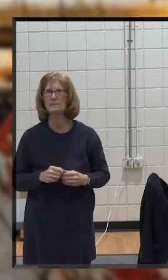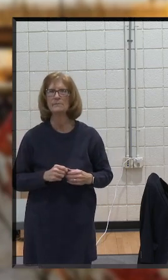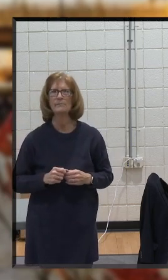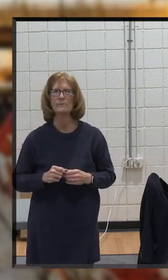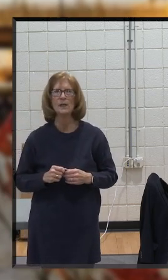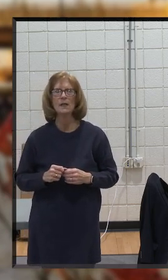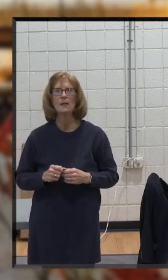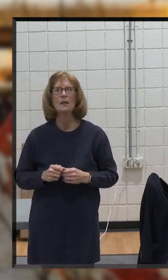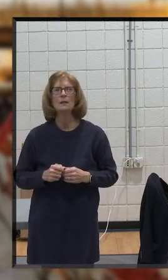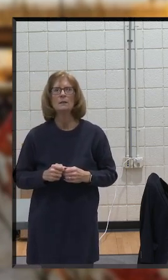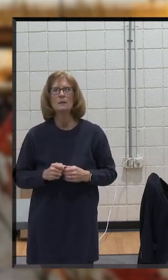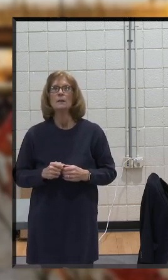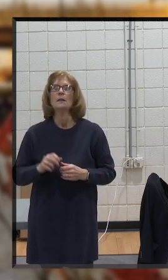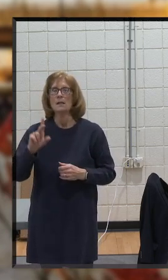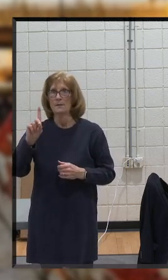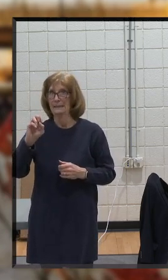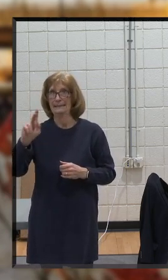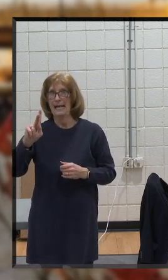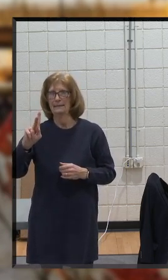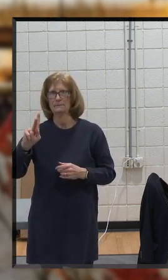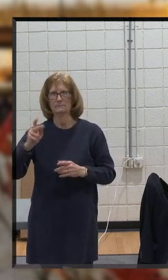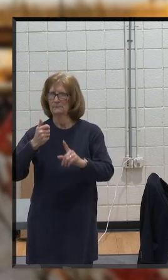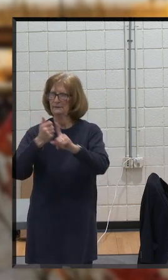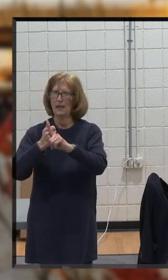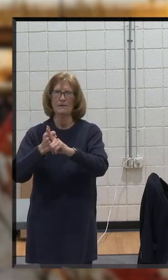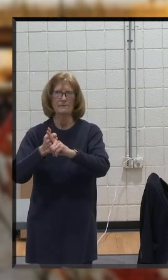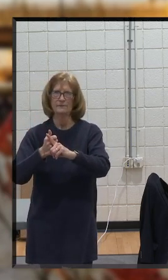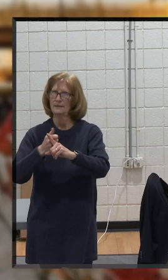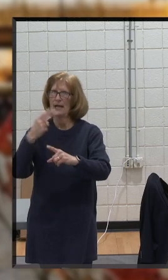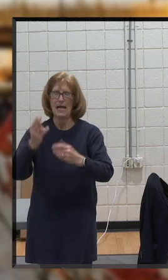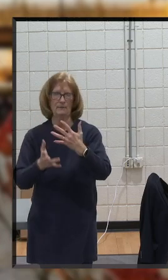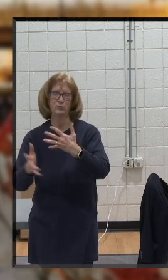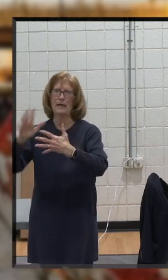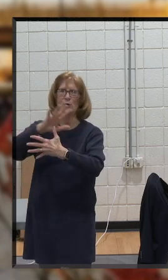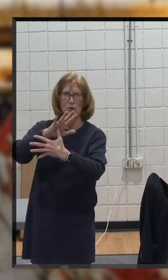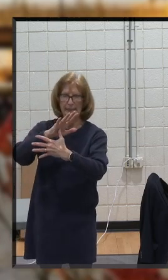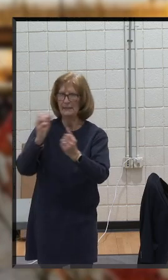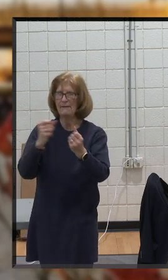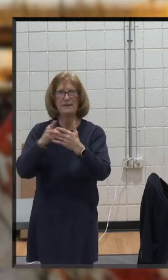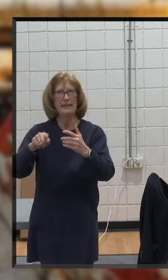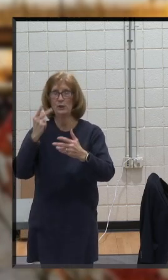first is to address that deck. So we're going to replace everything on the top of the bridge